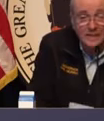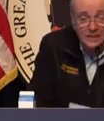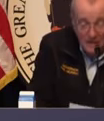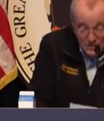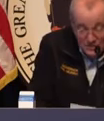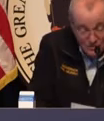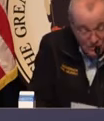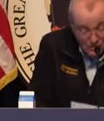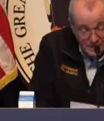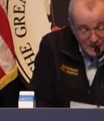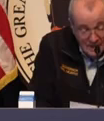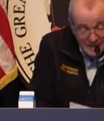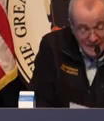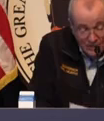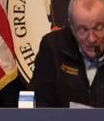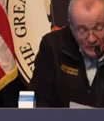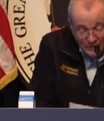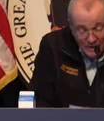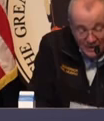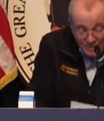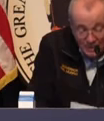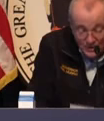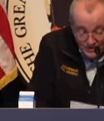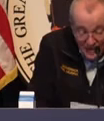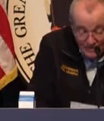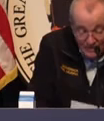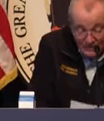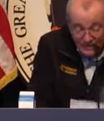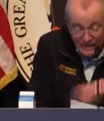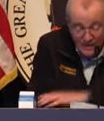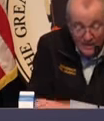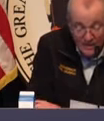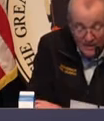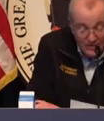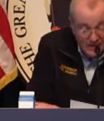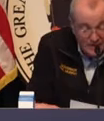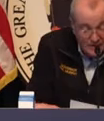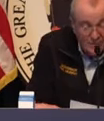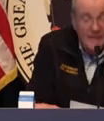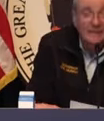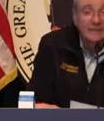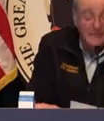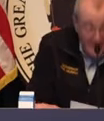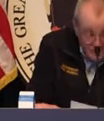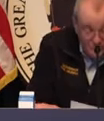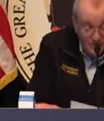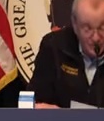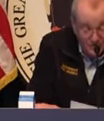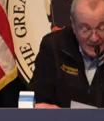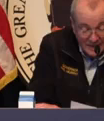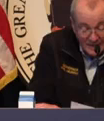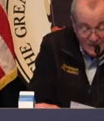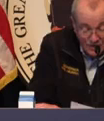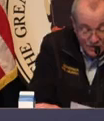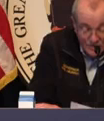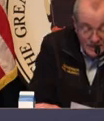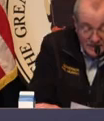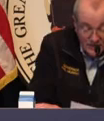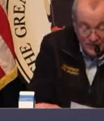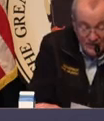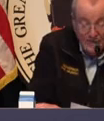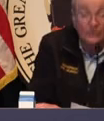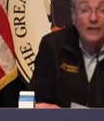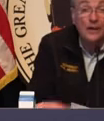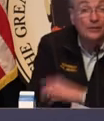formed the Cousin Crew and began raising money to purchase tablets that they are then donating to hospitals and long-term